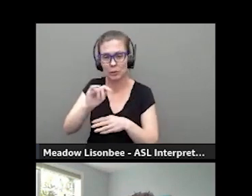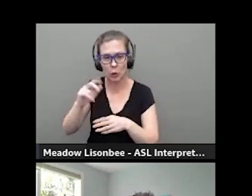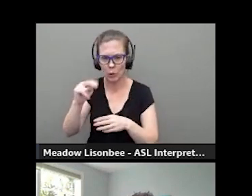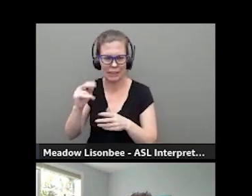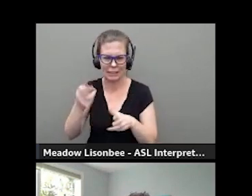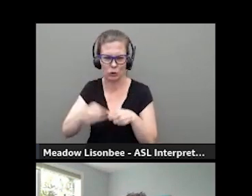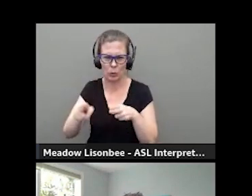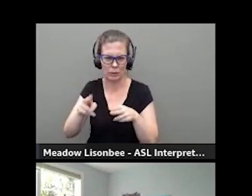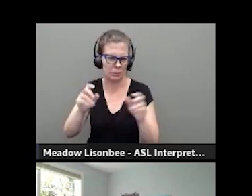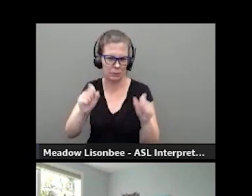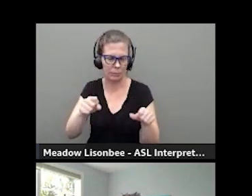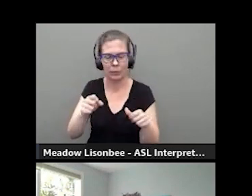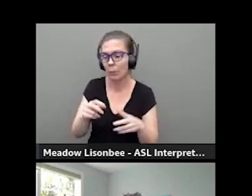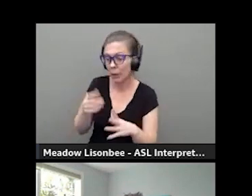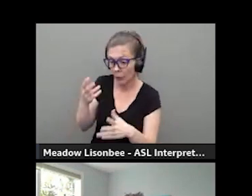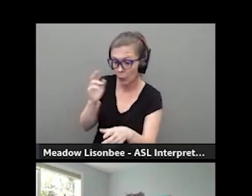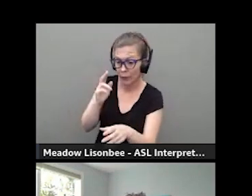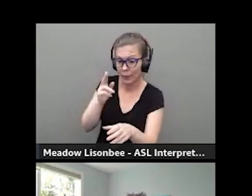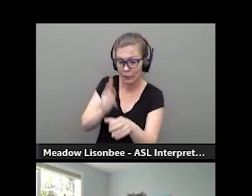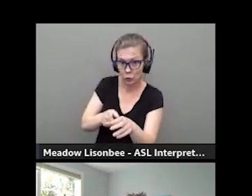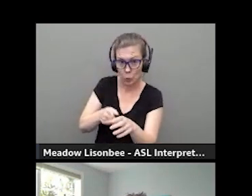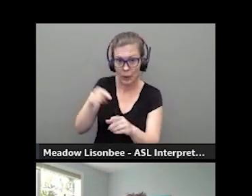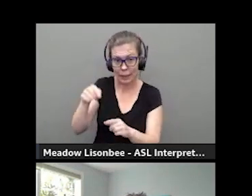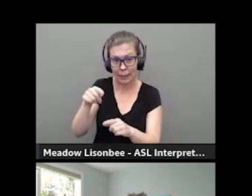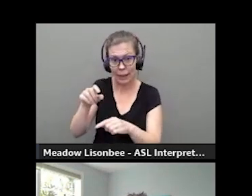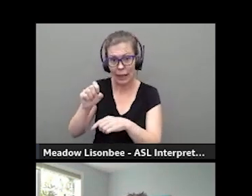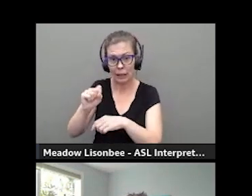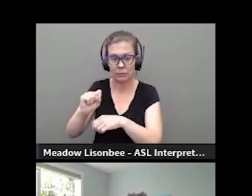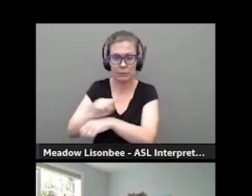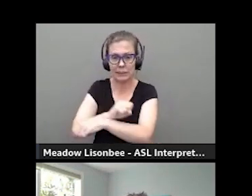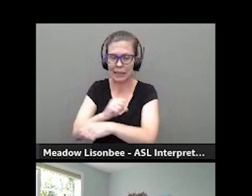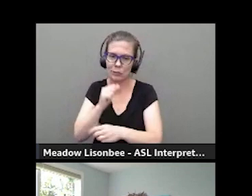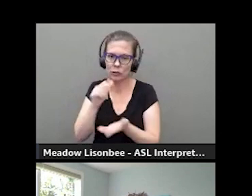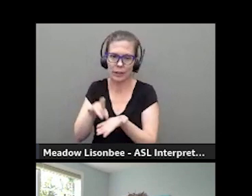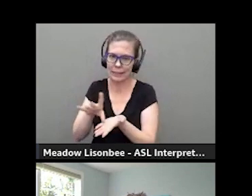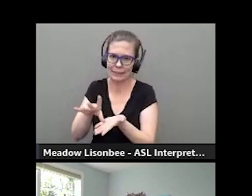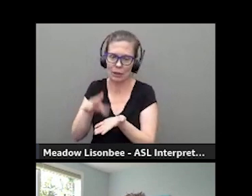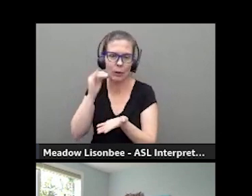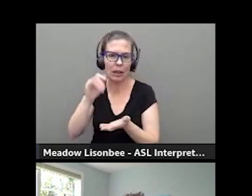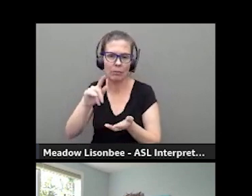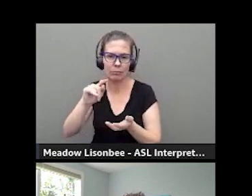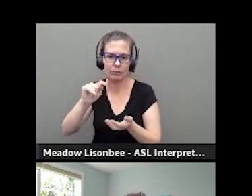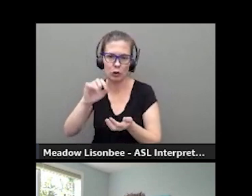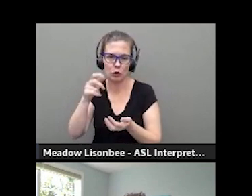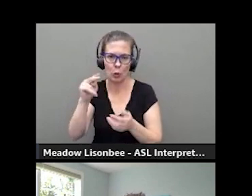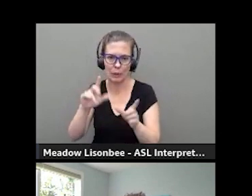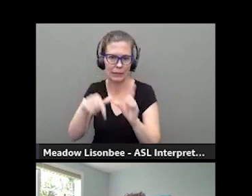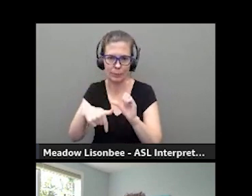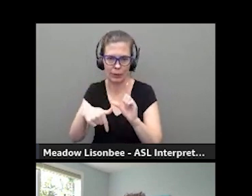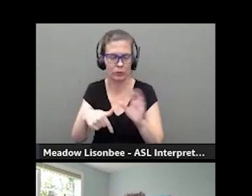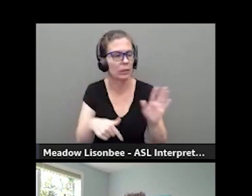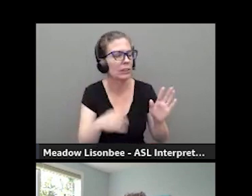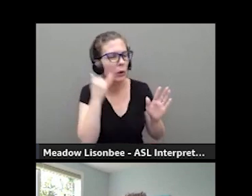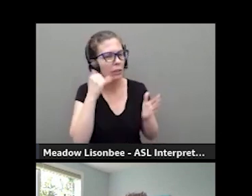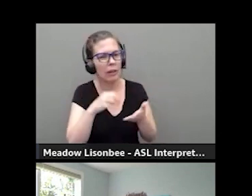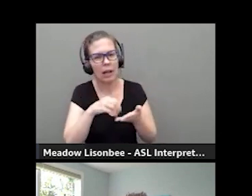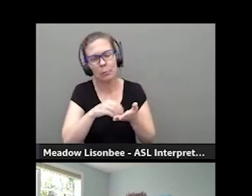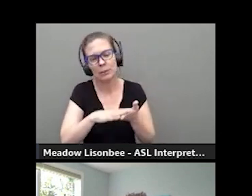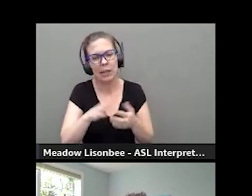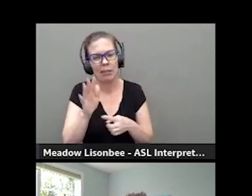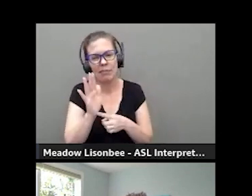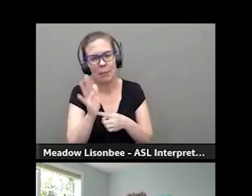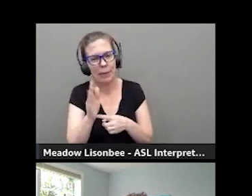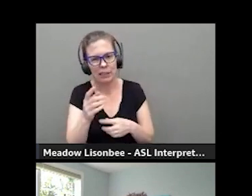But once a user joins a stage, they're not going to get kicked out if their token expires. So if I had put 5 minutes, for